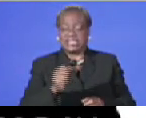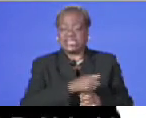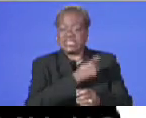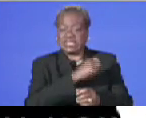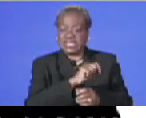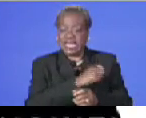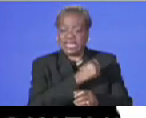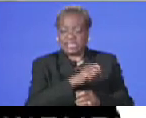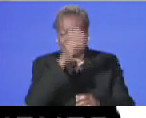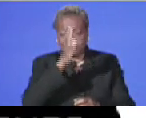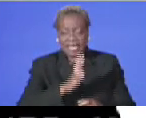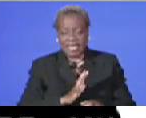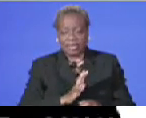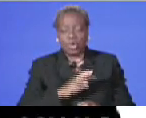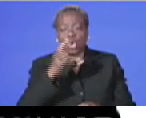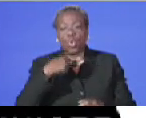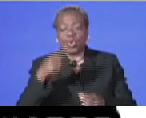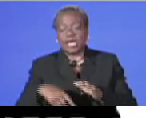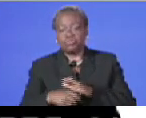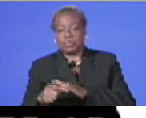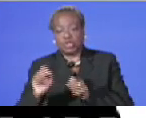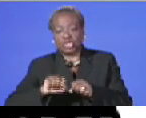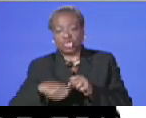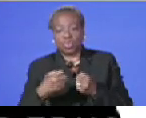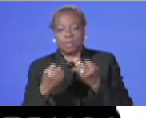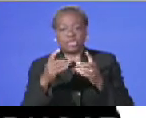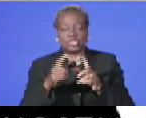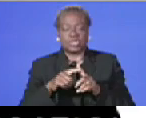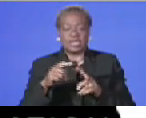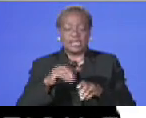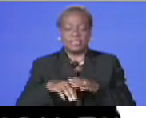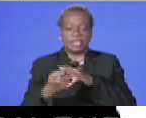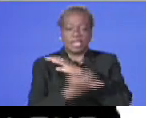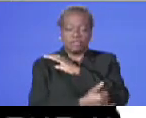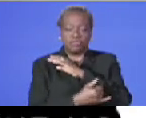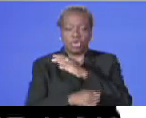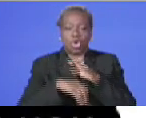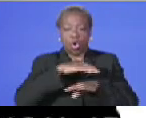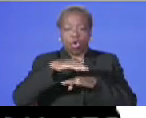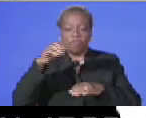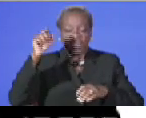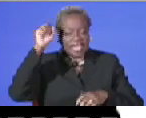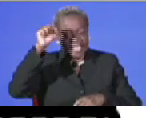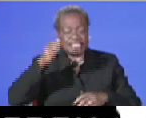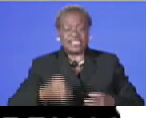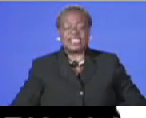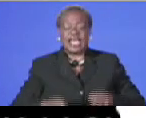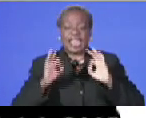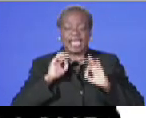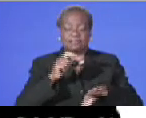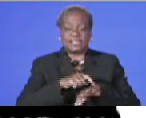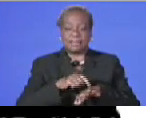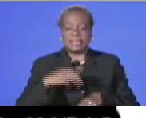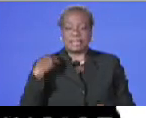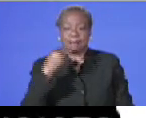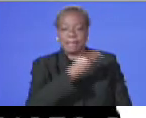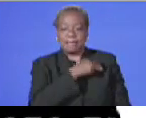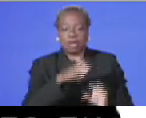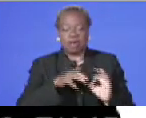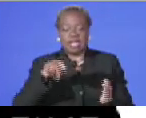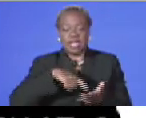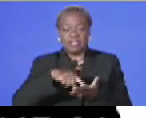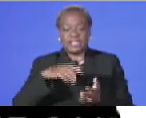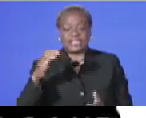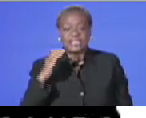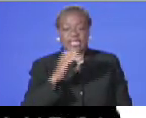servant of the people who have contributed so much to this country over his lifetime, and as a member of this cabinet,